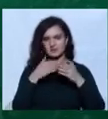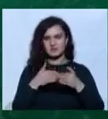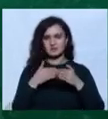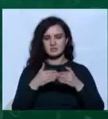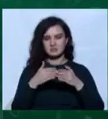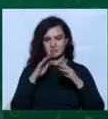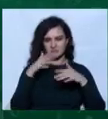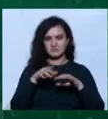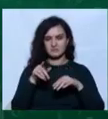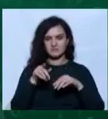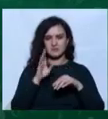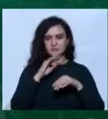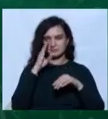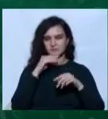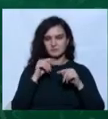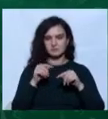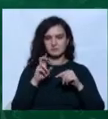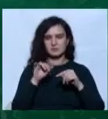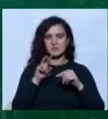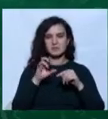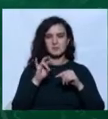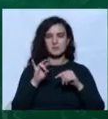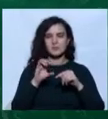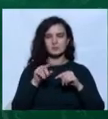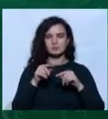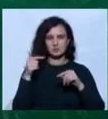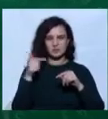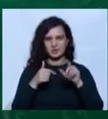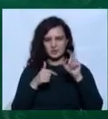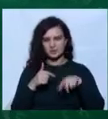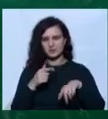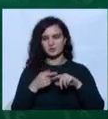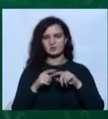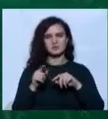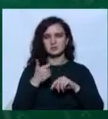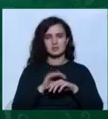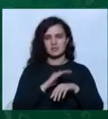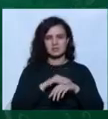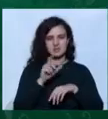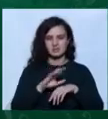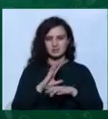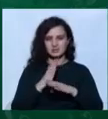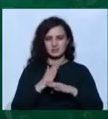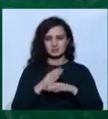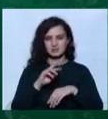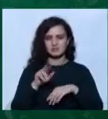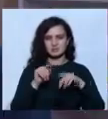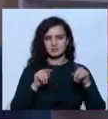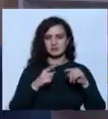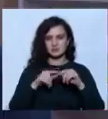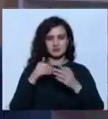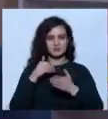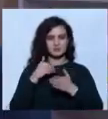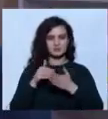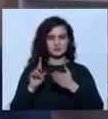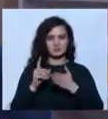at Jim's parents' inn. Billy Bones is rude, he's not very kind, and he